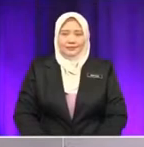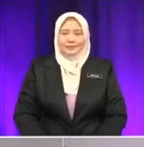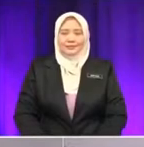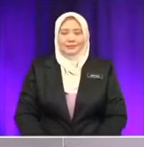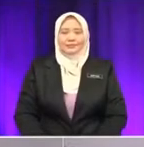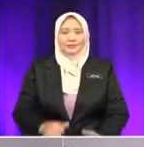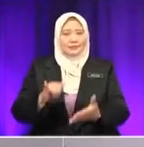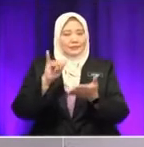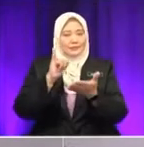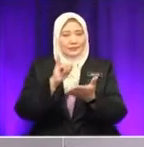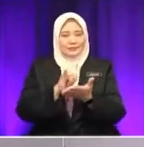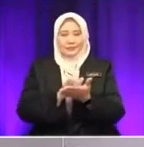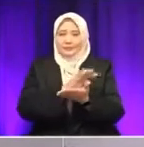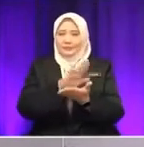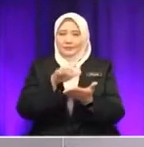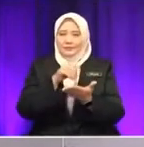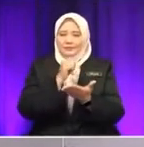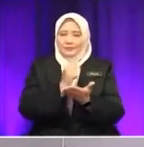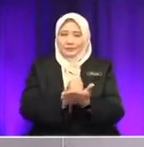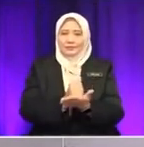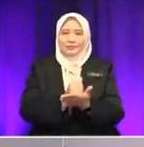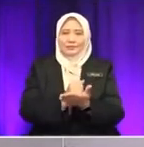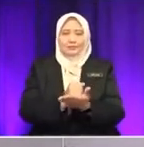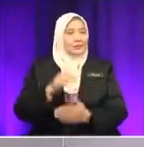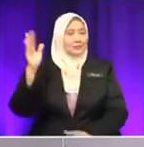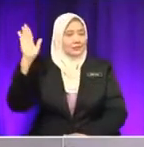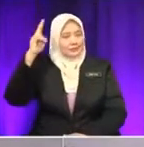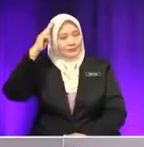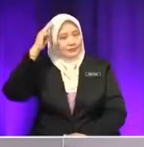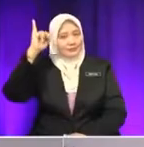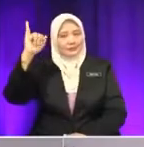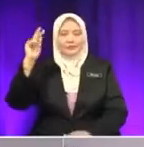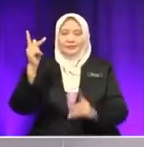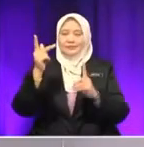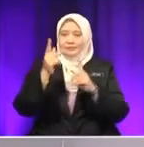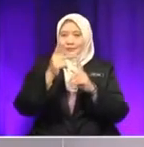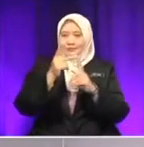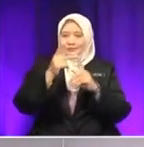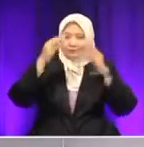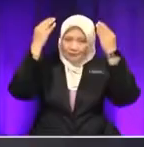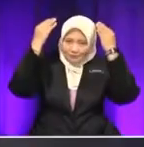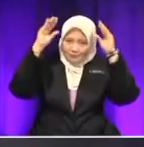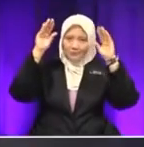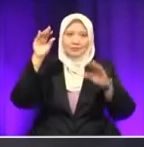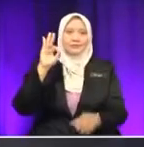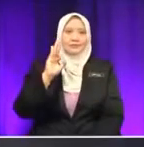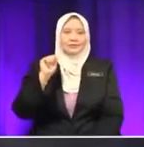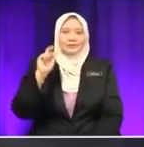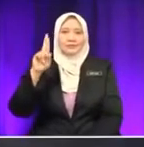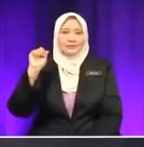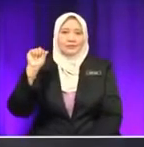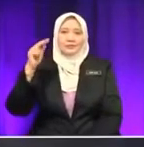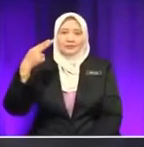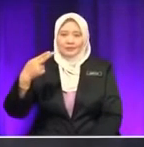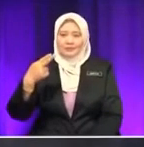There you go, people at home. Without further ado, let's say hi to our beautiful and energetic teacher, Farah. Hello,